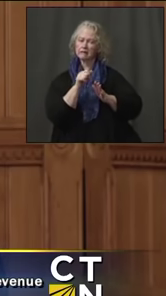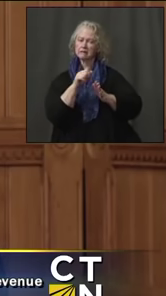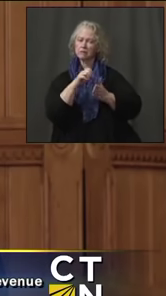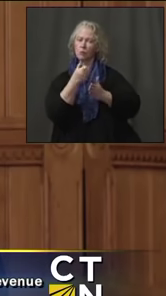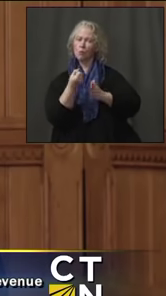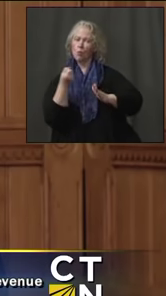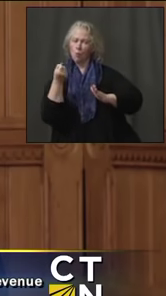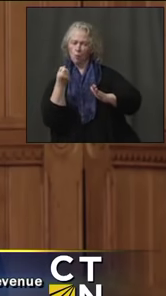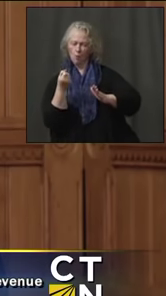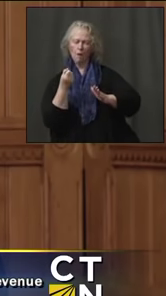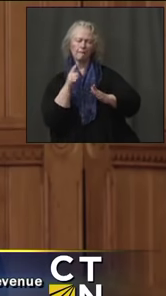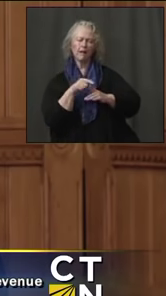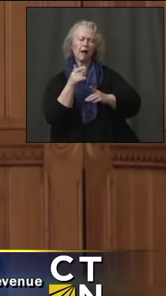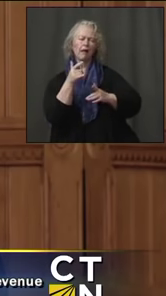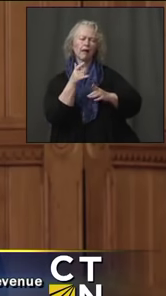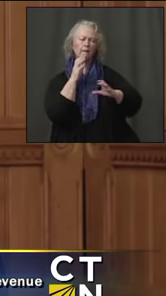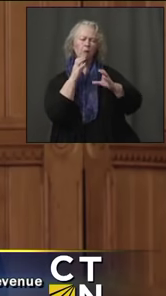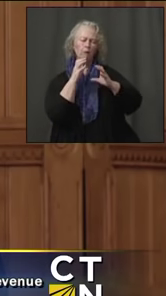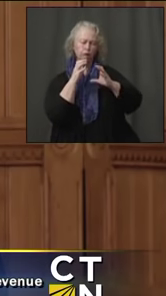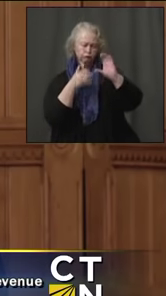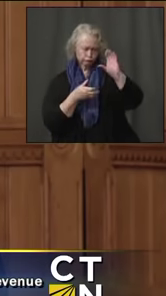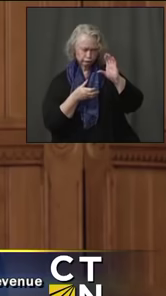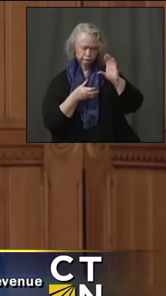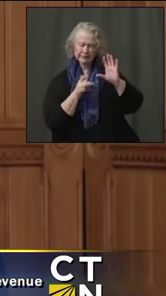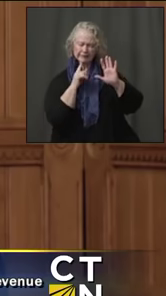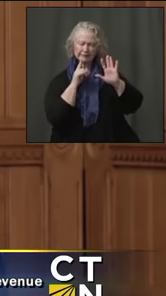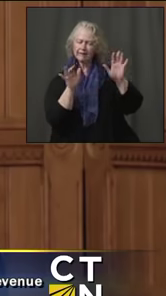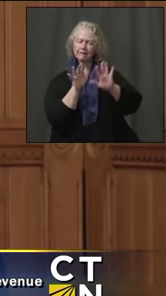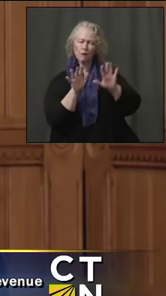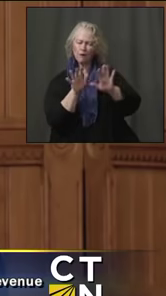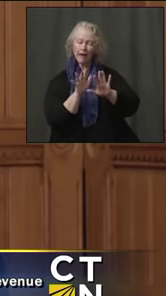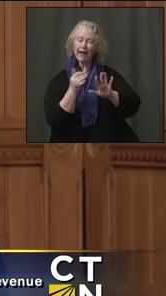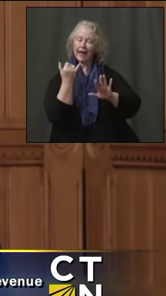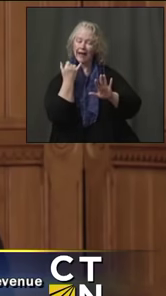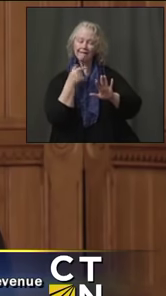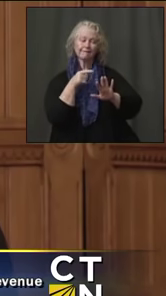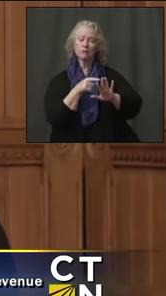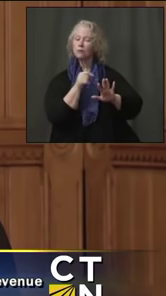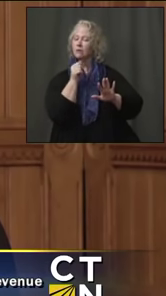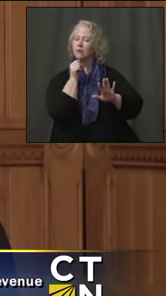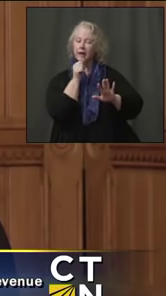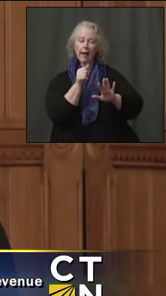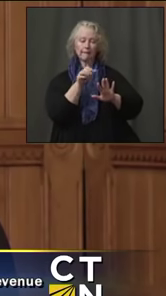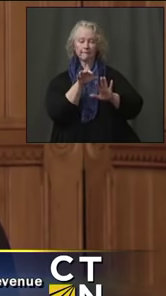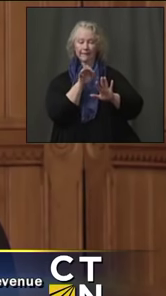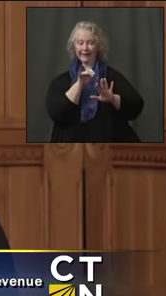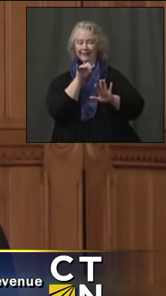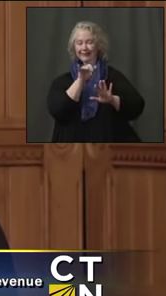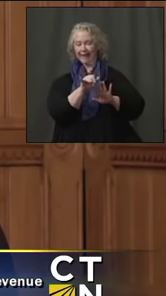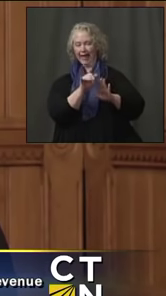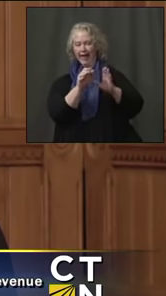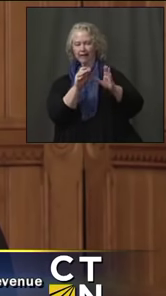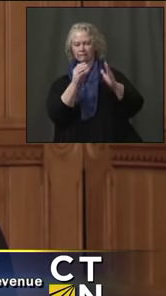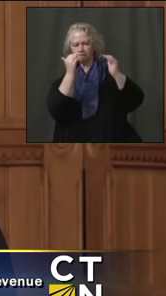been some miscommunication in that rollout, and if the individual did not elect a specific tax bracket or tax rate,